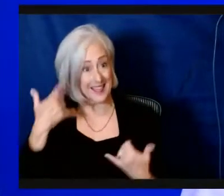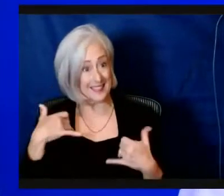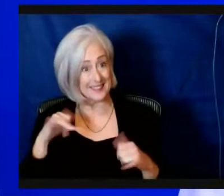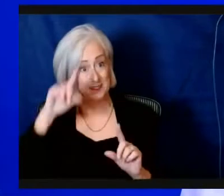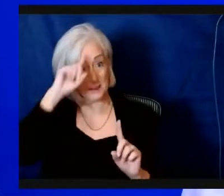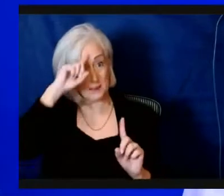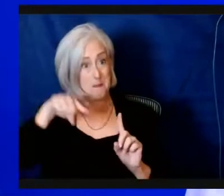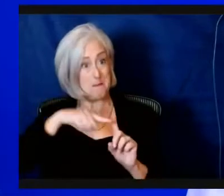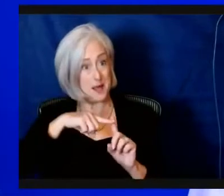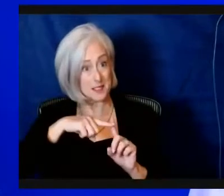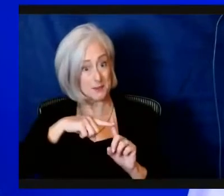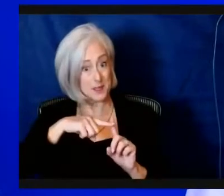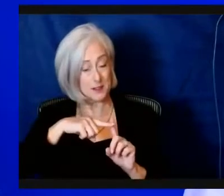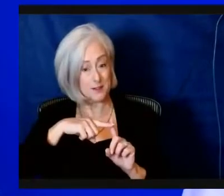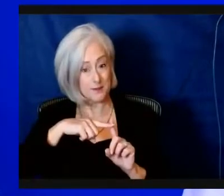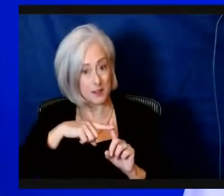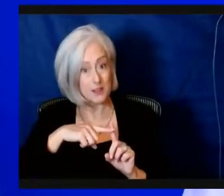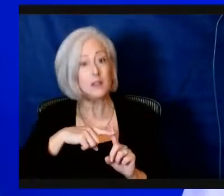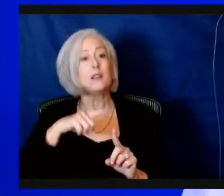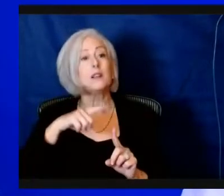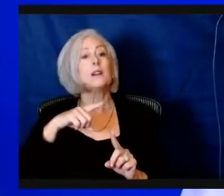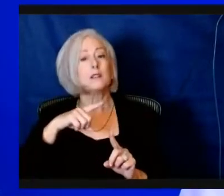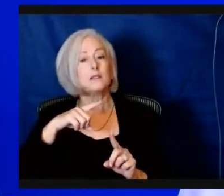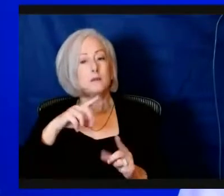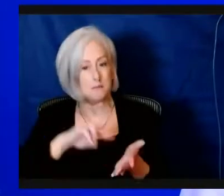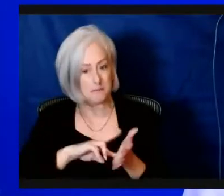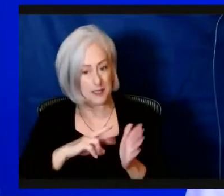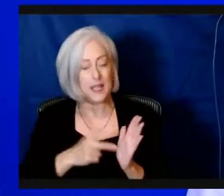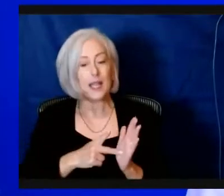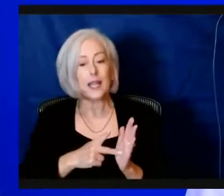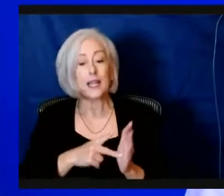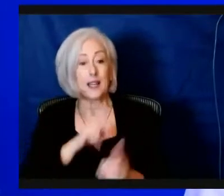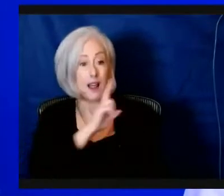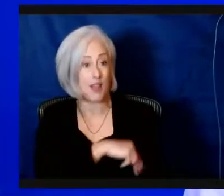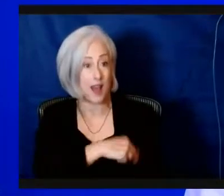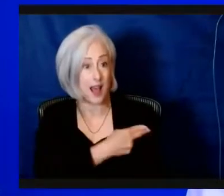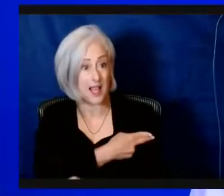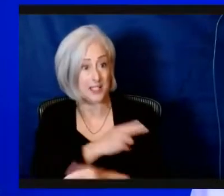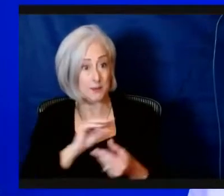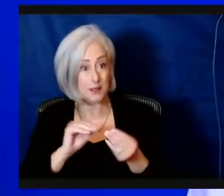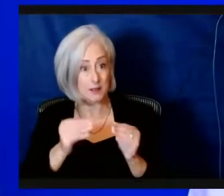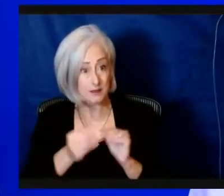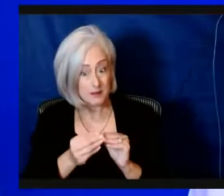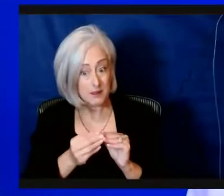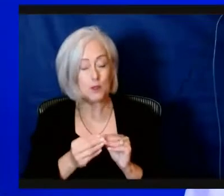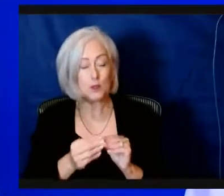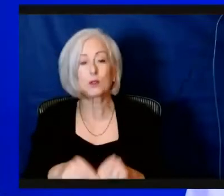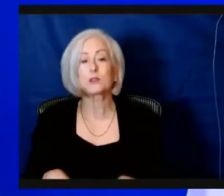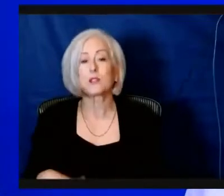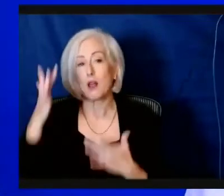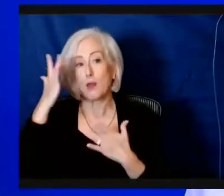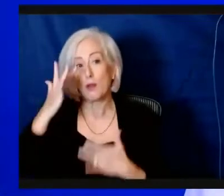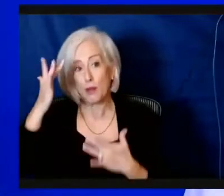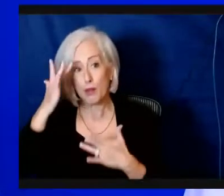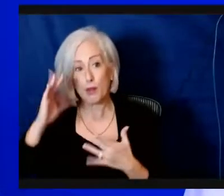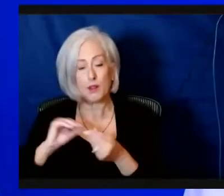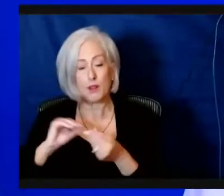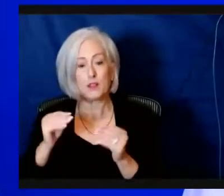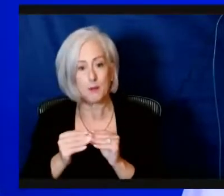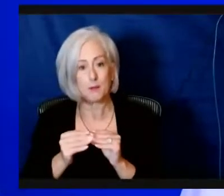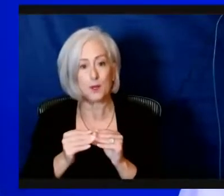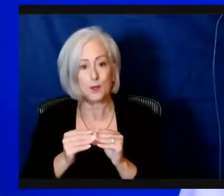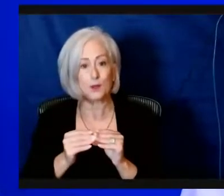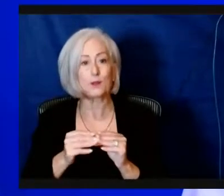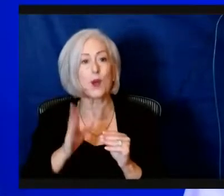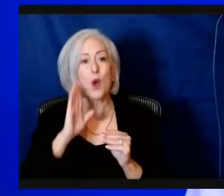and death will not match that peak that it did most recently with the Delta and Omicron surge. Hopefully, overall, things will start to